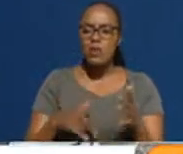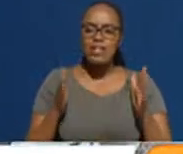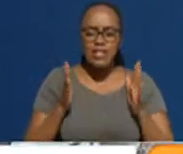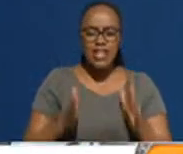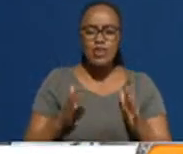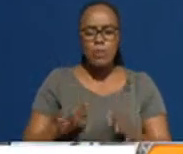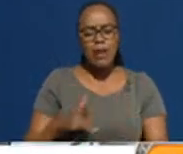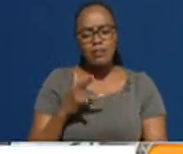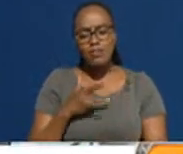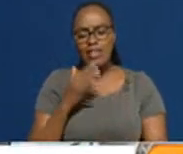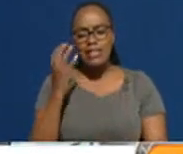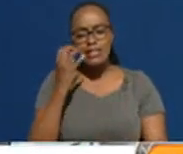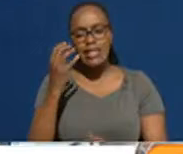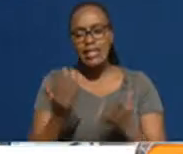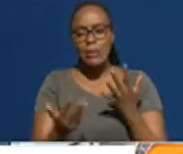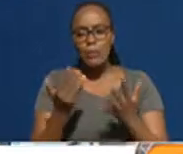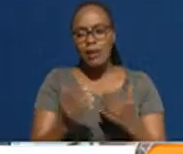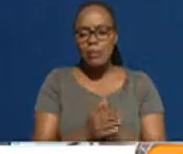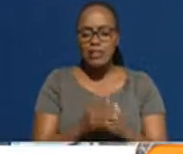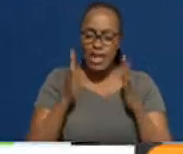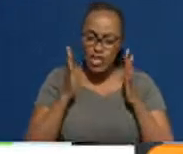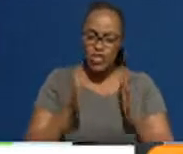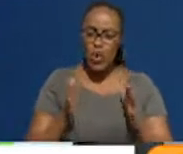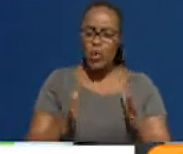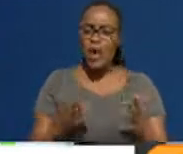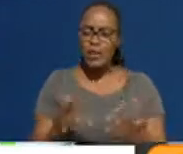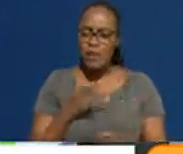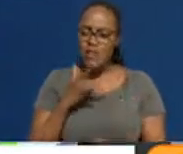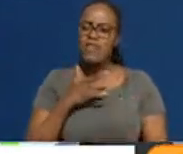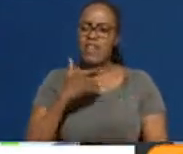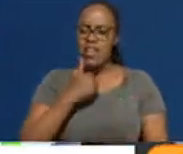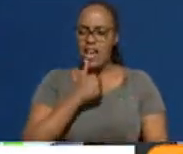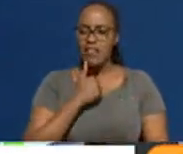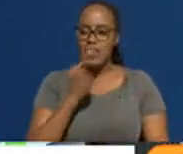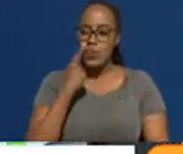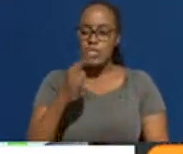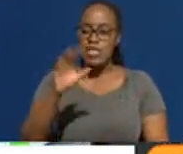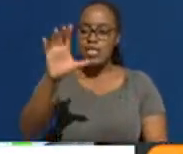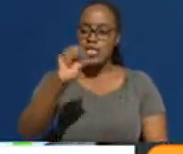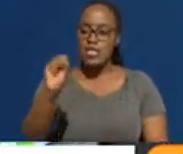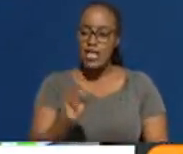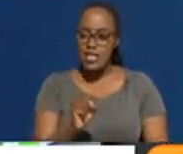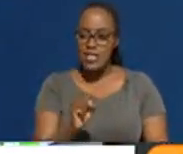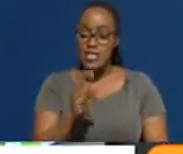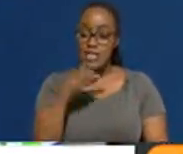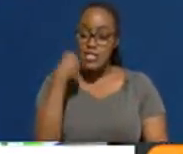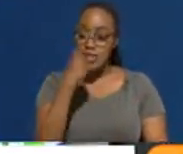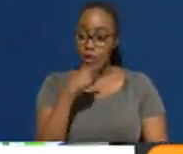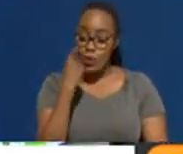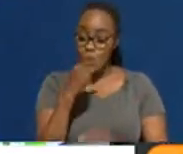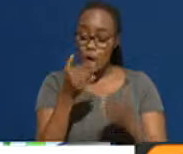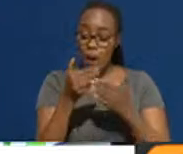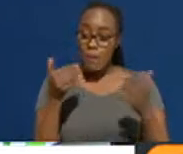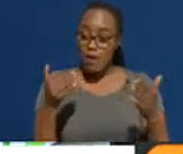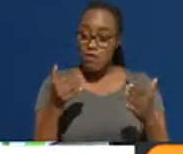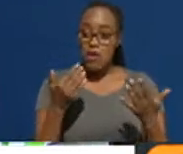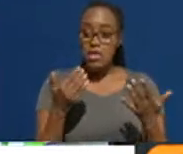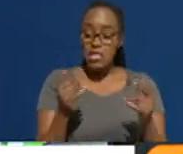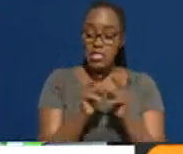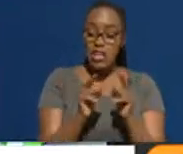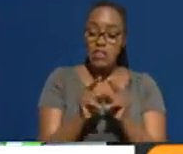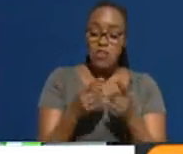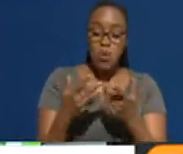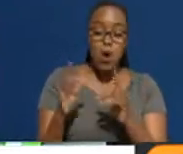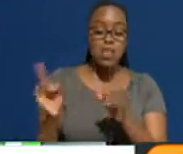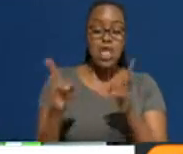being. Both sides. It's a human being. Yeah. And you can see even the cabinet secretaries who either two were all